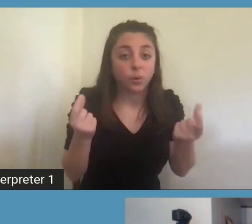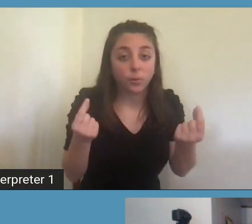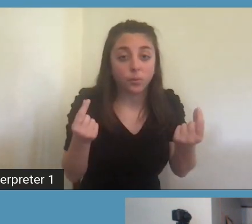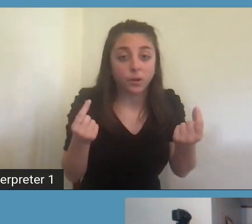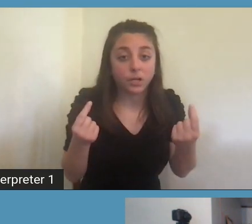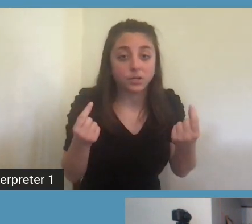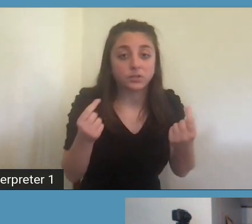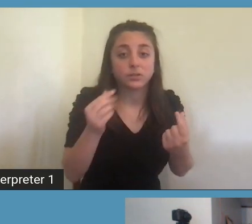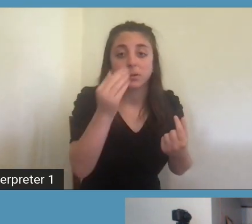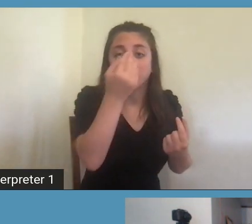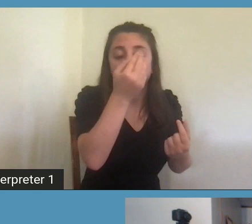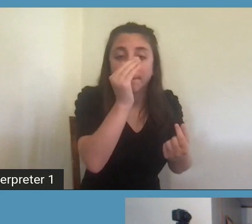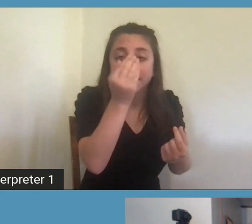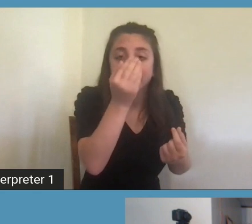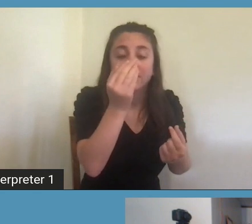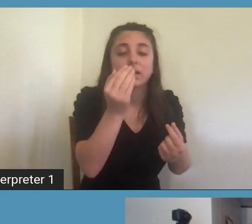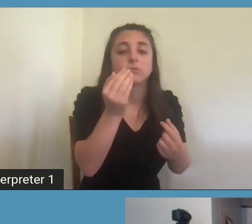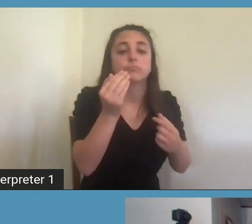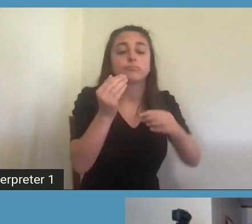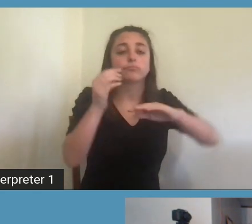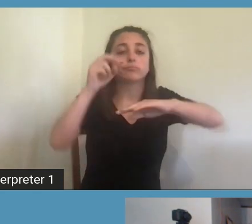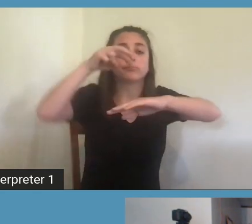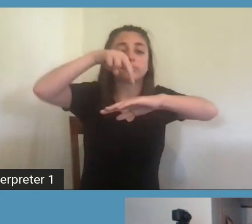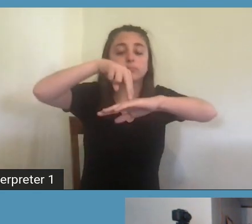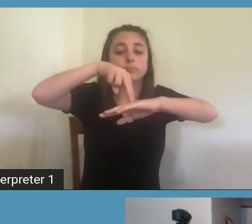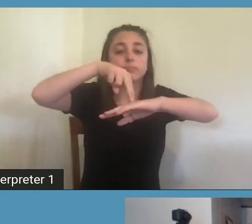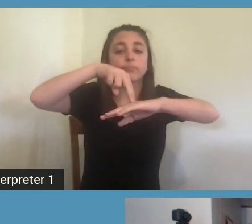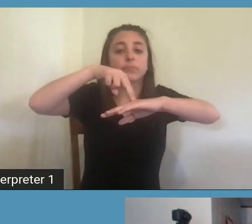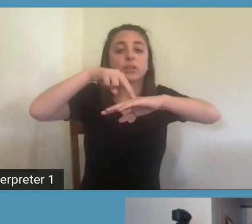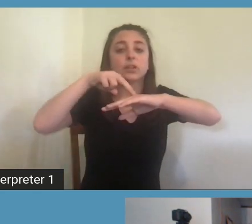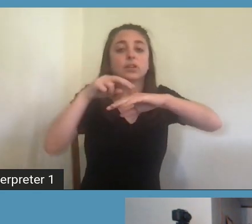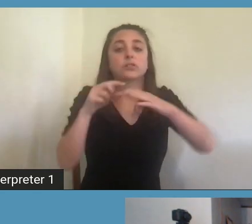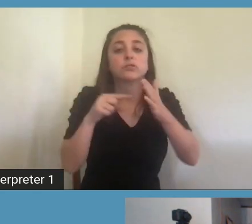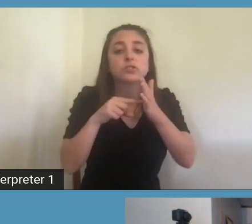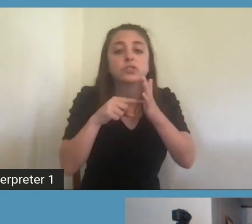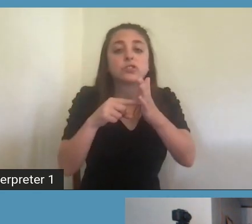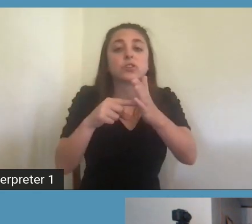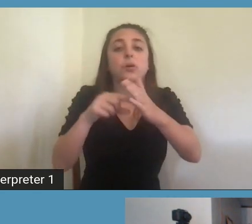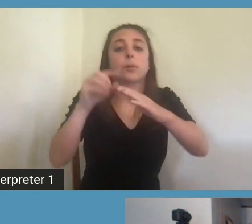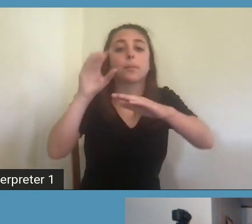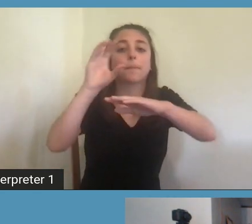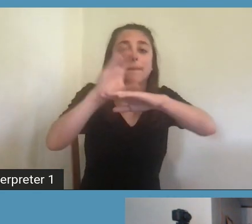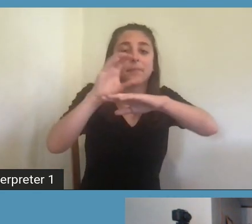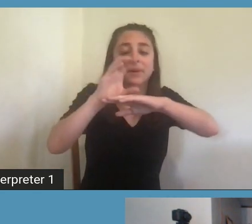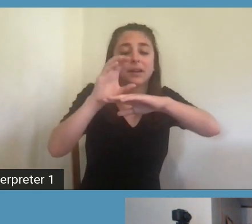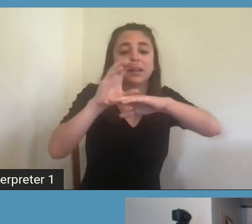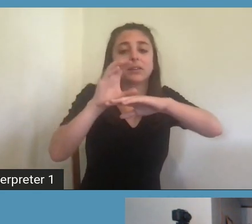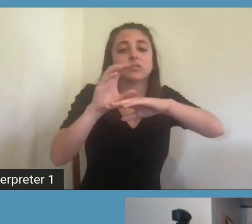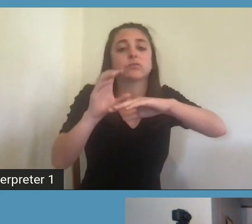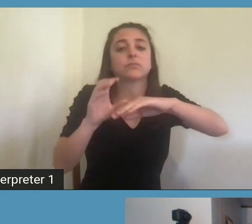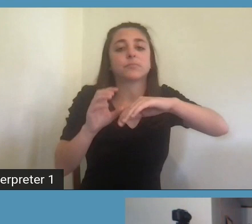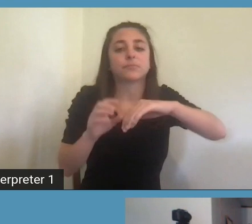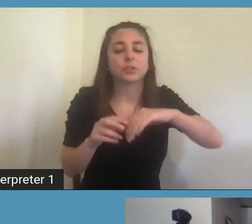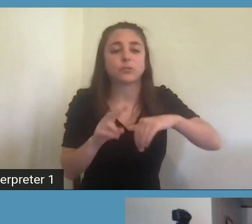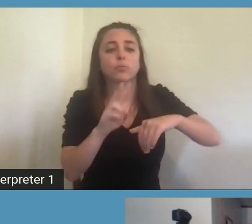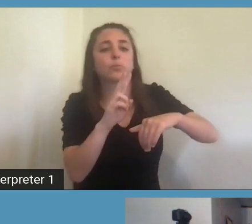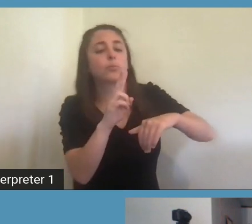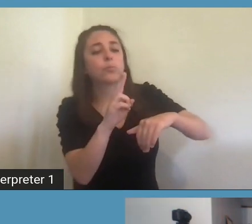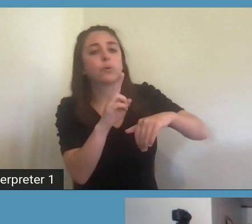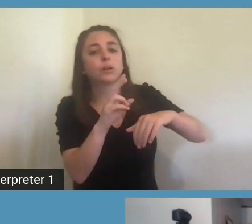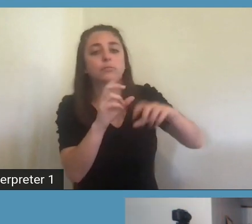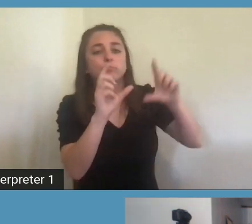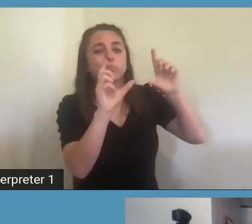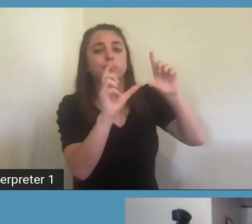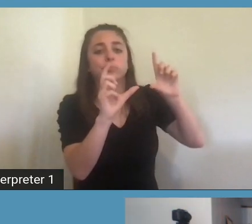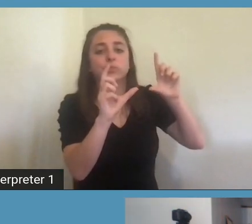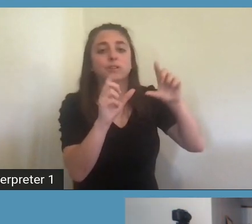mirror, and they showed this. So they showed pictures of them from the ground, pointed up, and all this wind in their face, but they really just